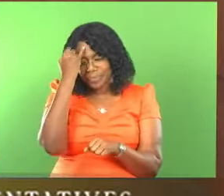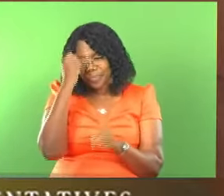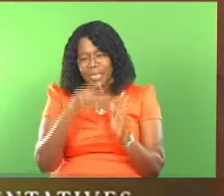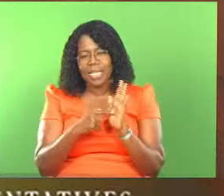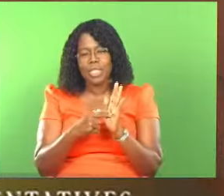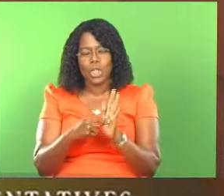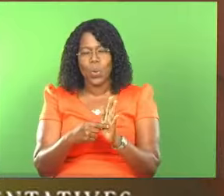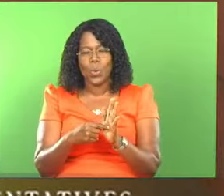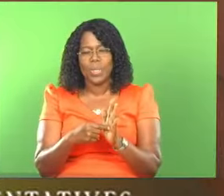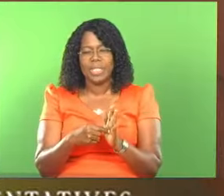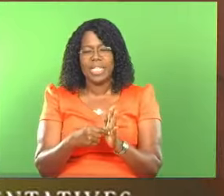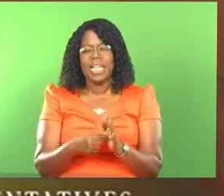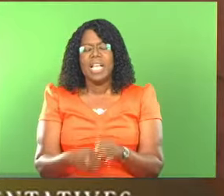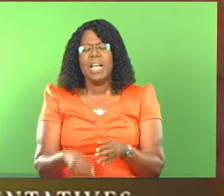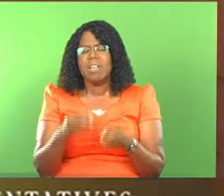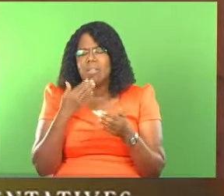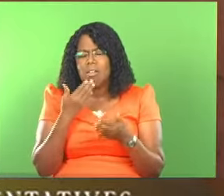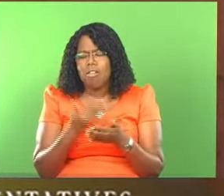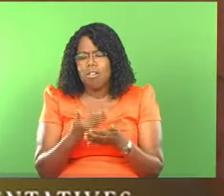and a reliable partner.